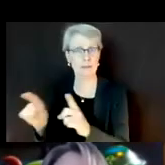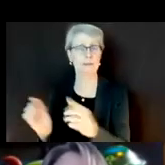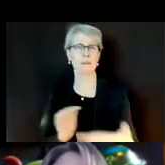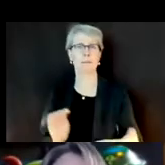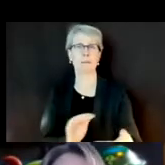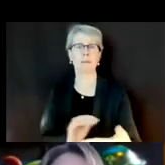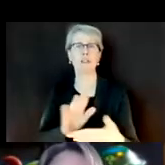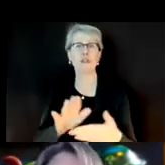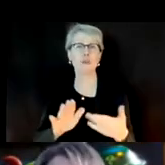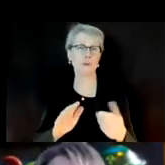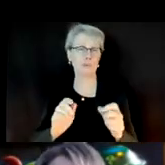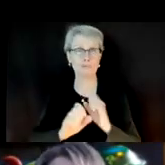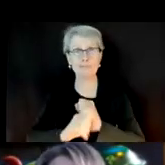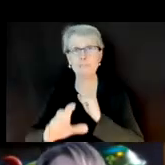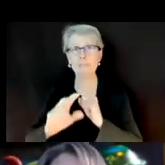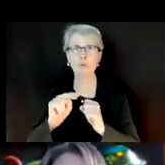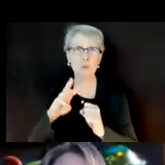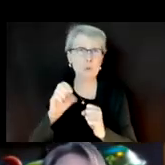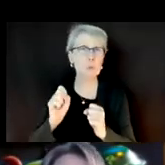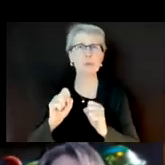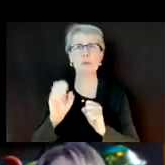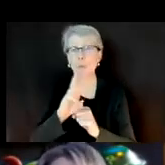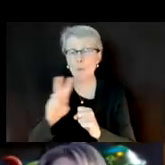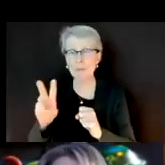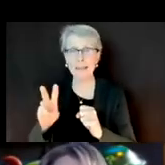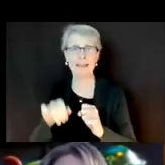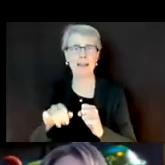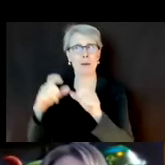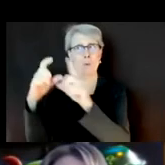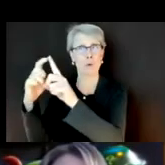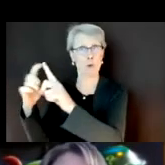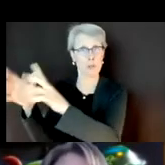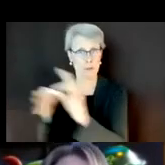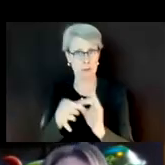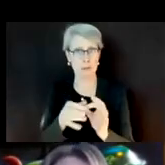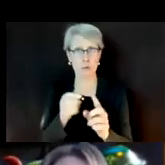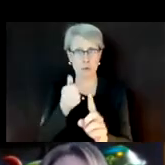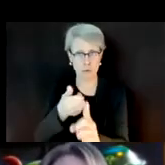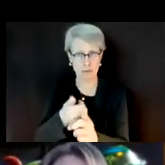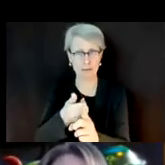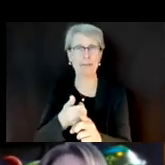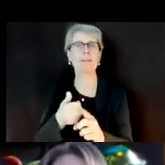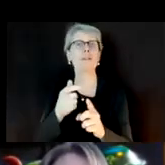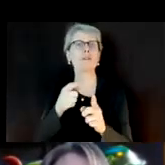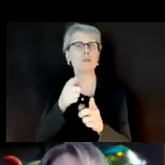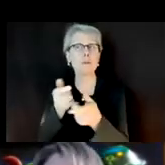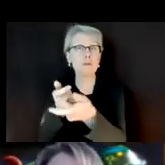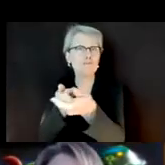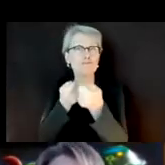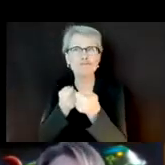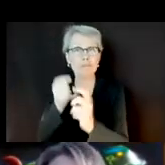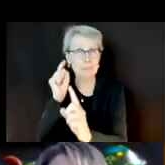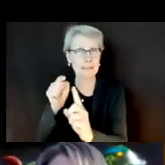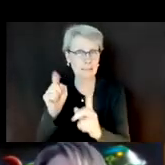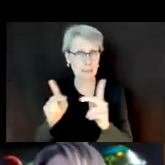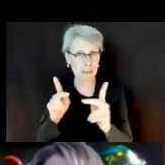therefore basically build a bridge with that language between yourself, the audience you're trying to target, through the mechanism